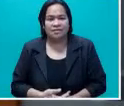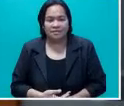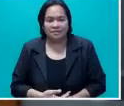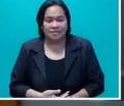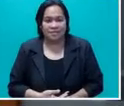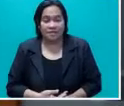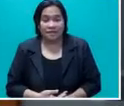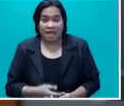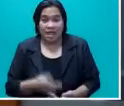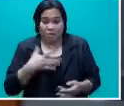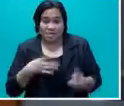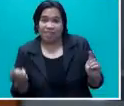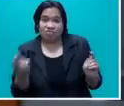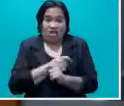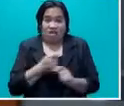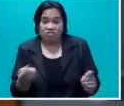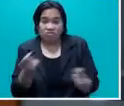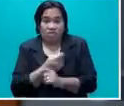And because of that changes,